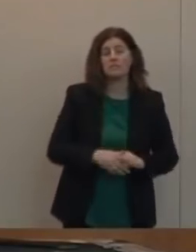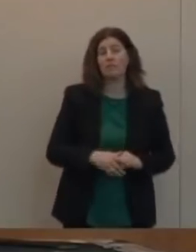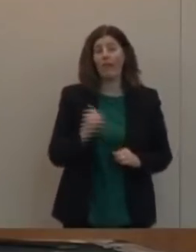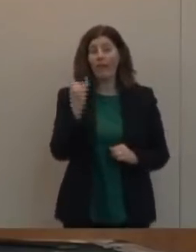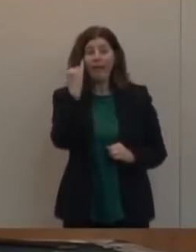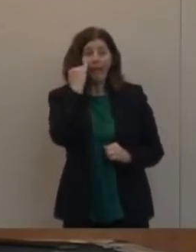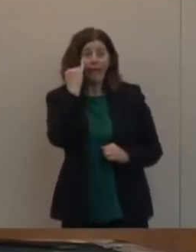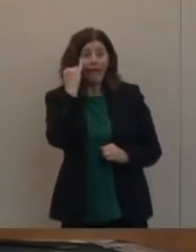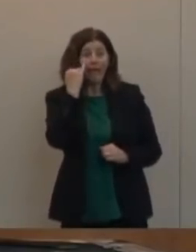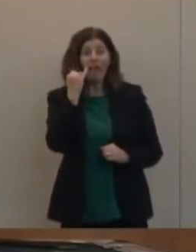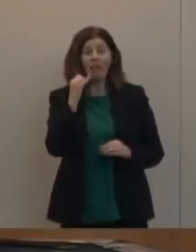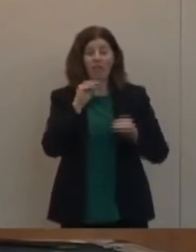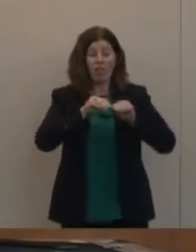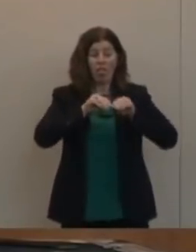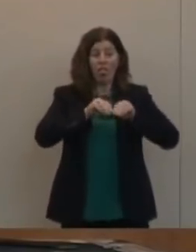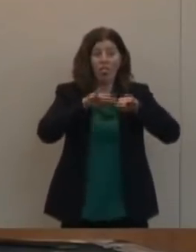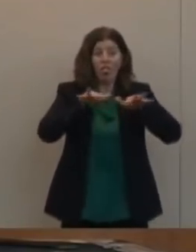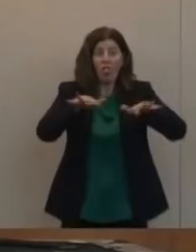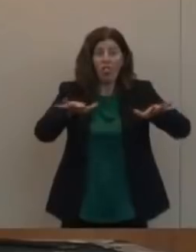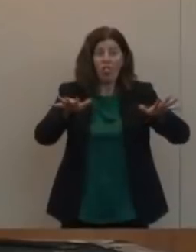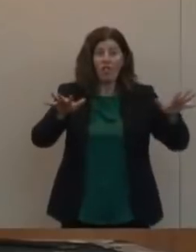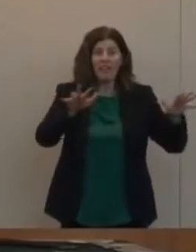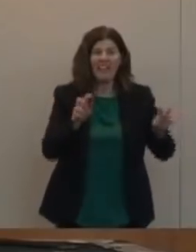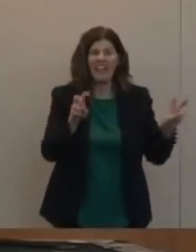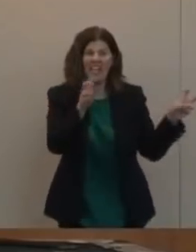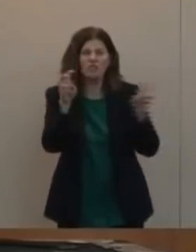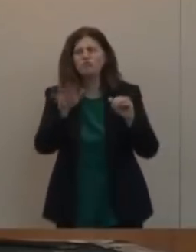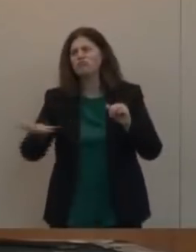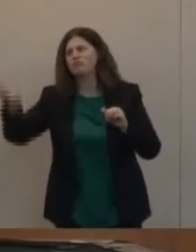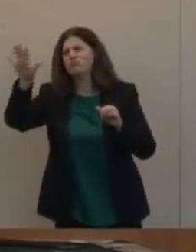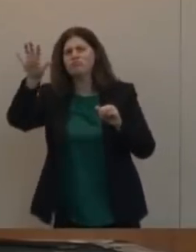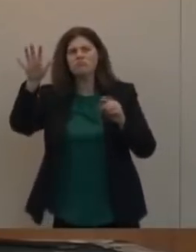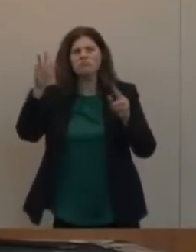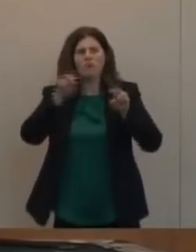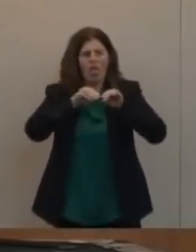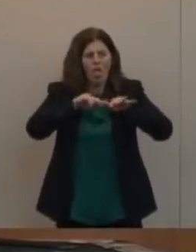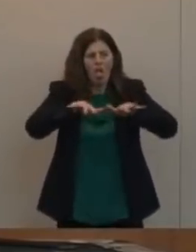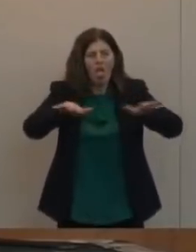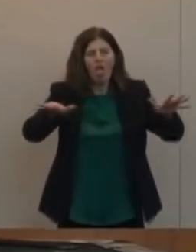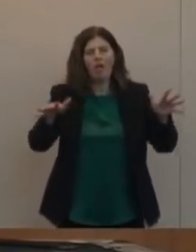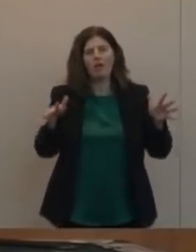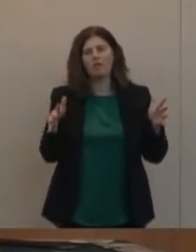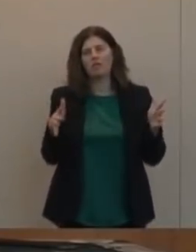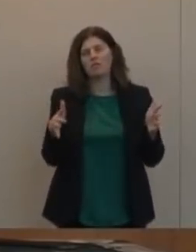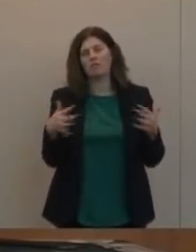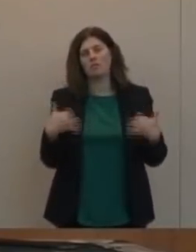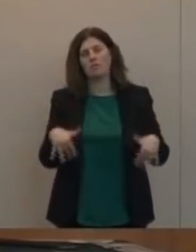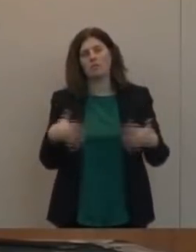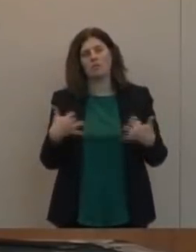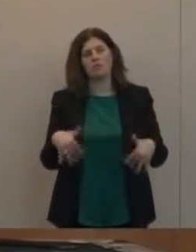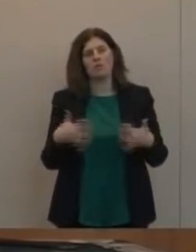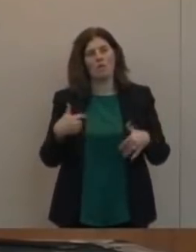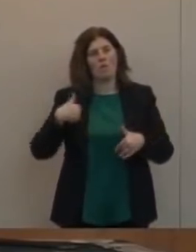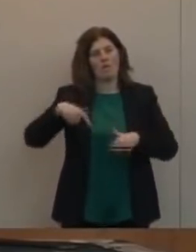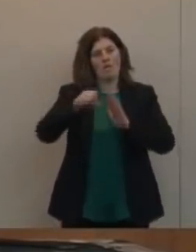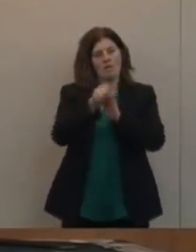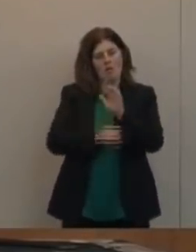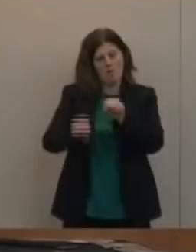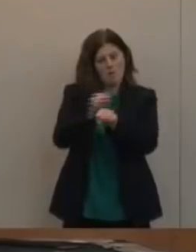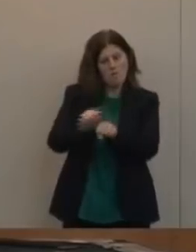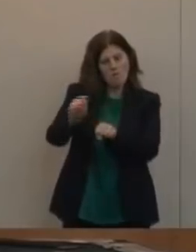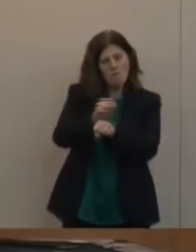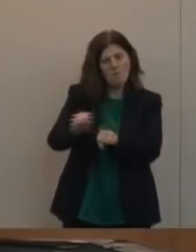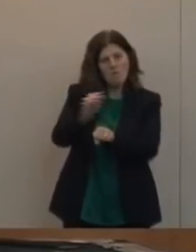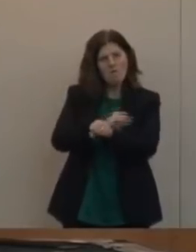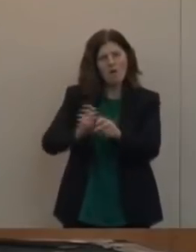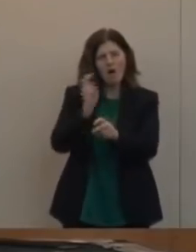If there was widespread issues there or anywhere else, well, the state would make incredible efforts